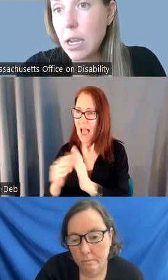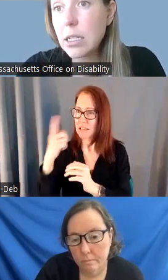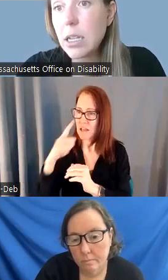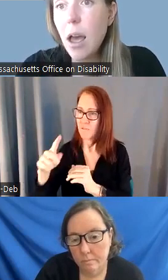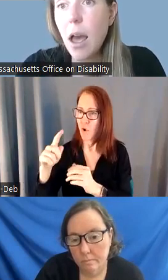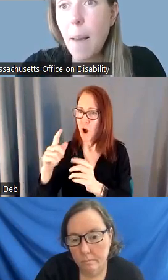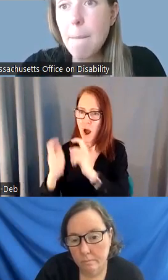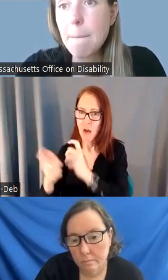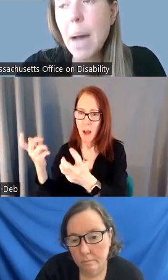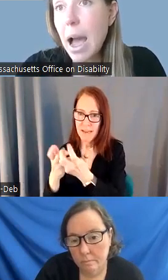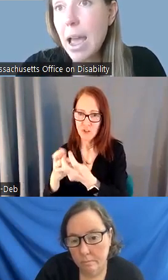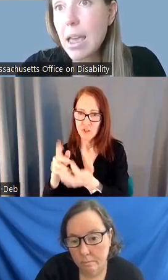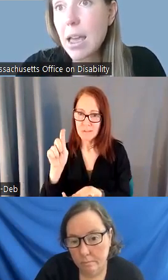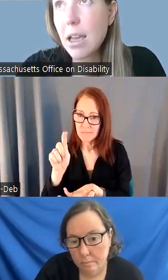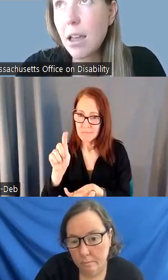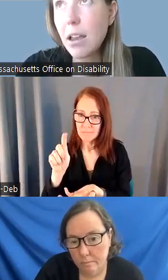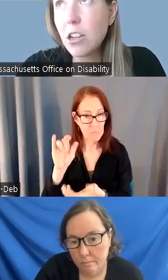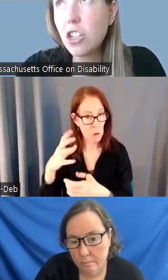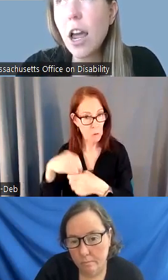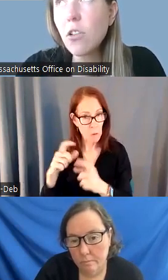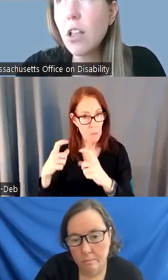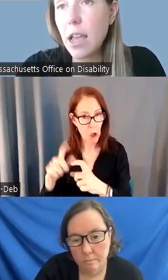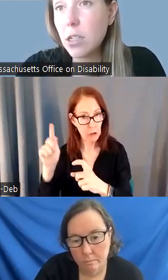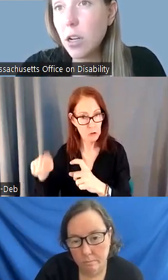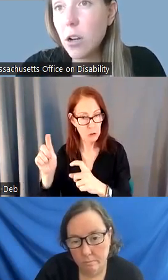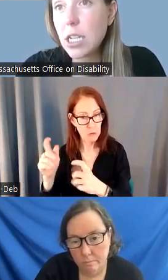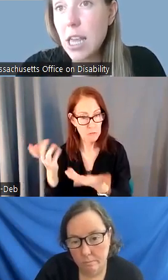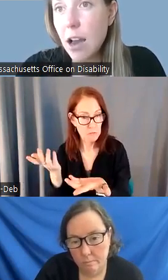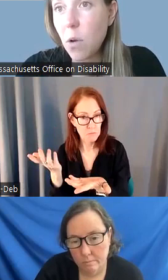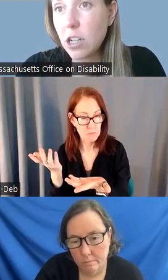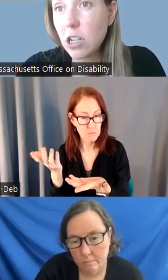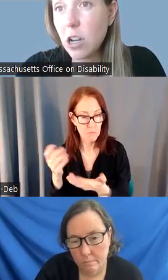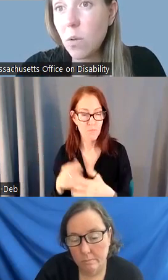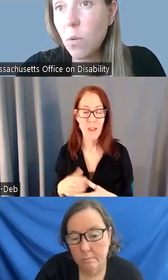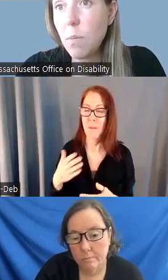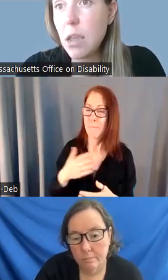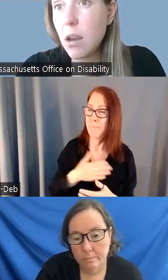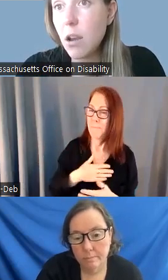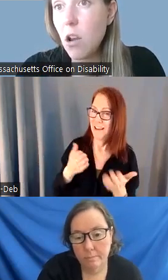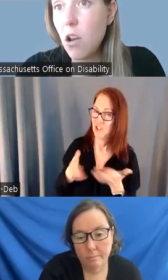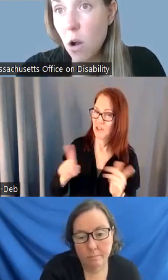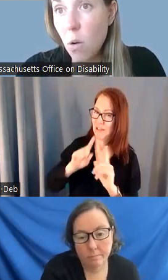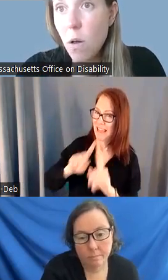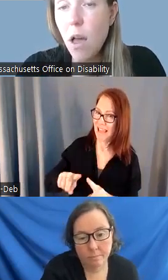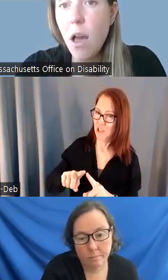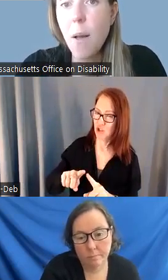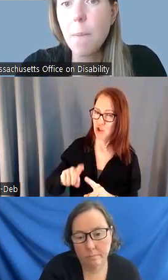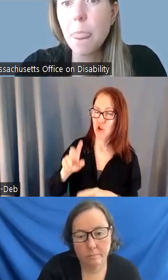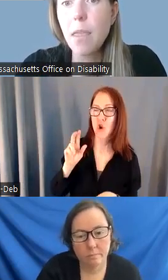somebody needs? My general answer to that question would be